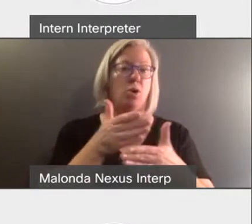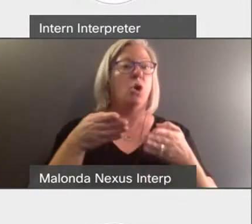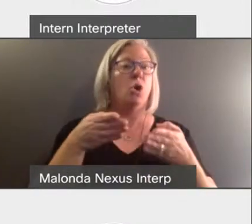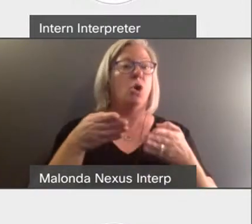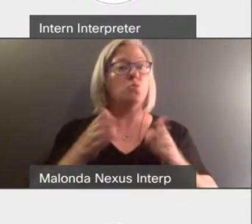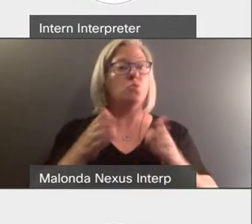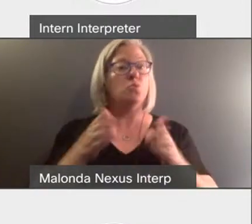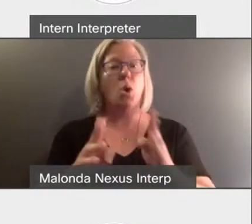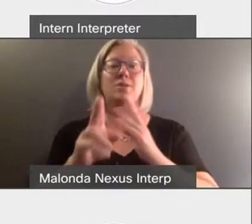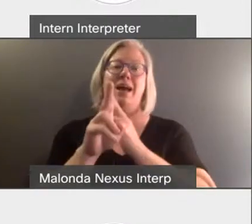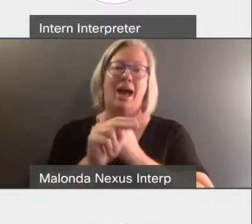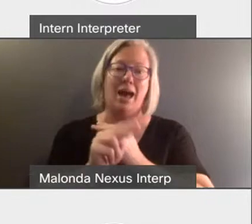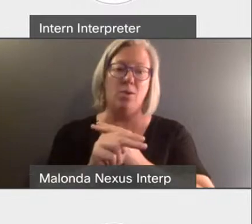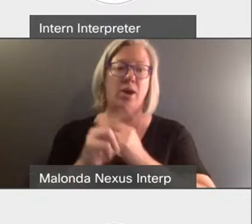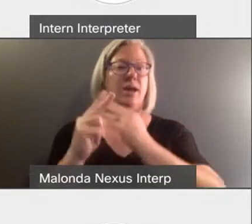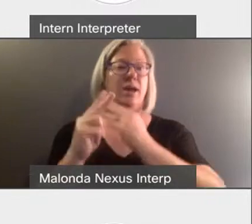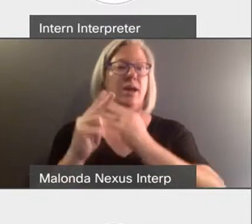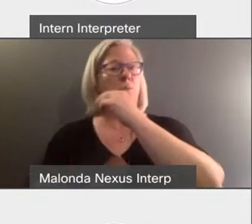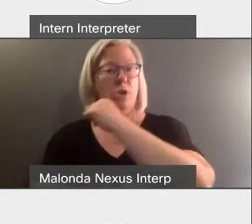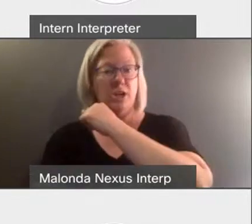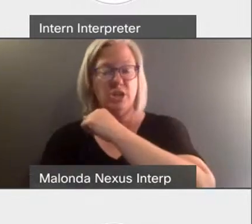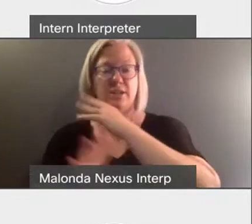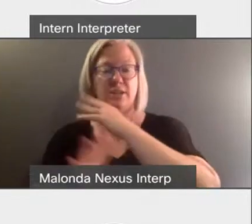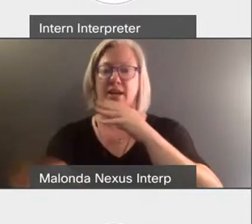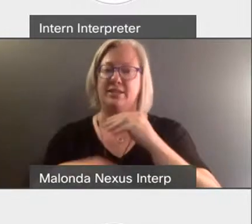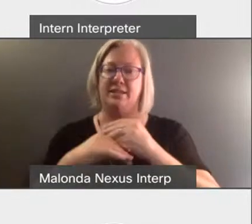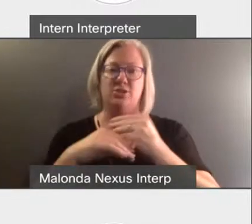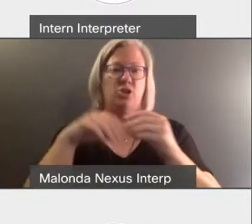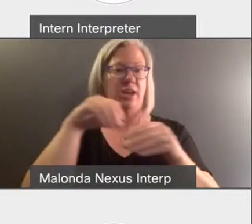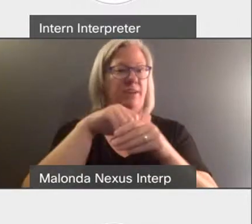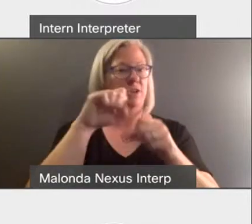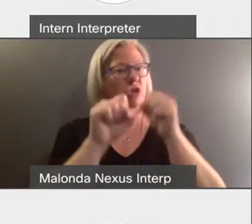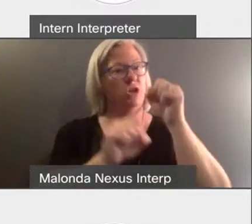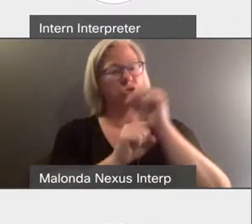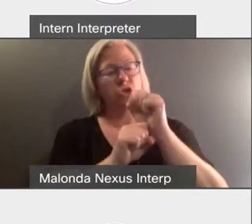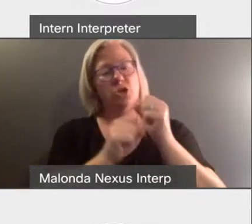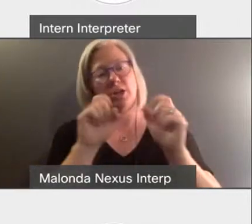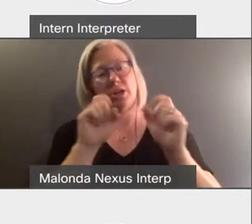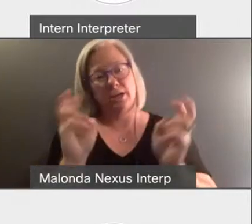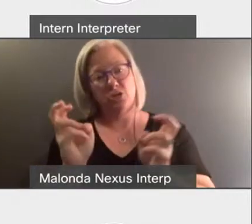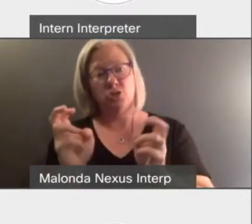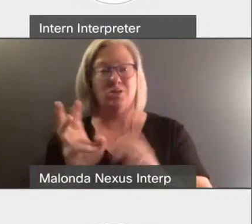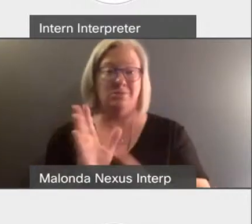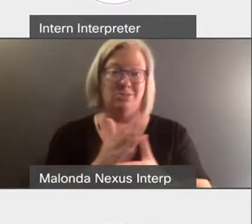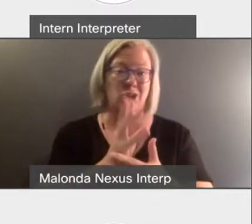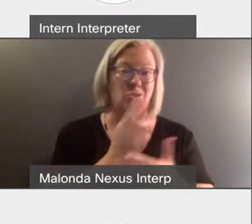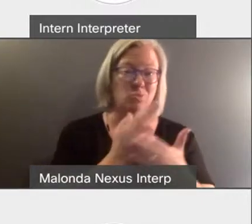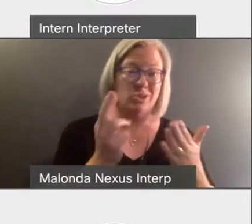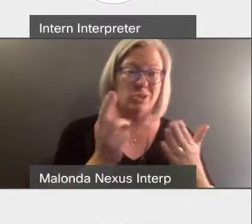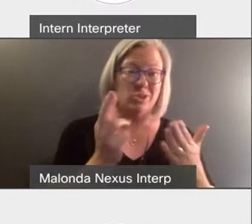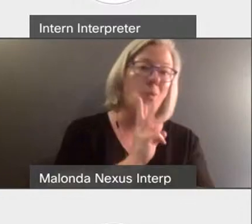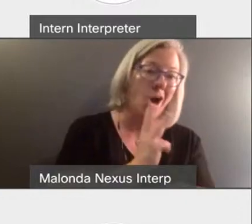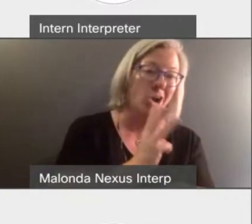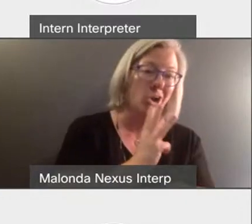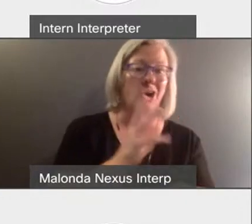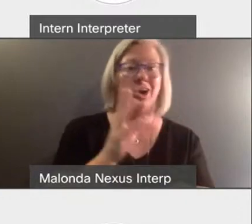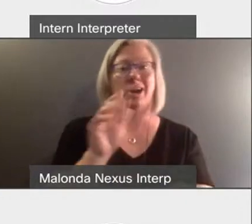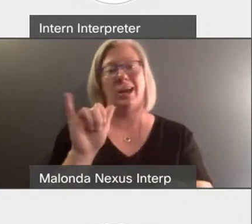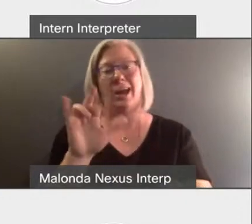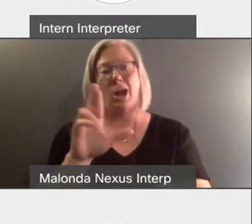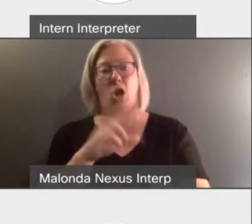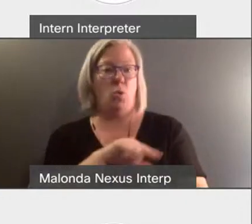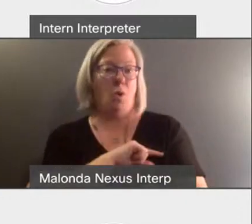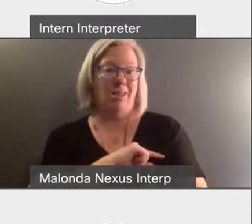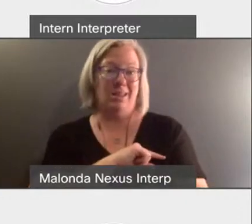highways, bridges, additional infrastructure issues, and shared resources, water, air quality, power